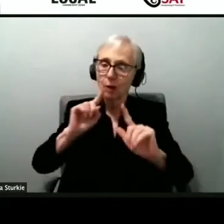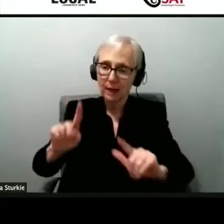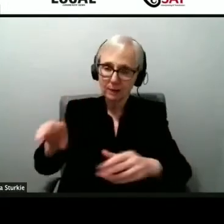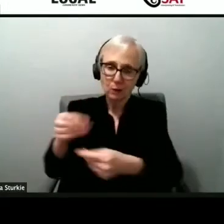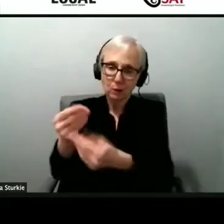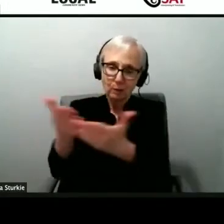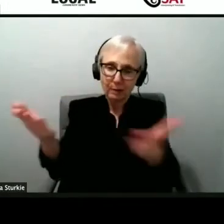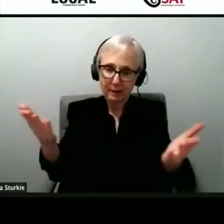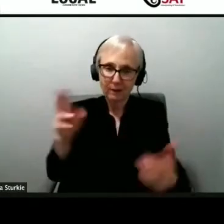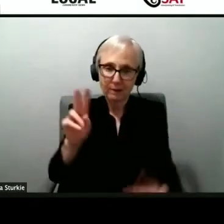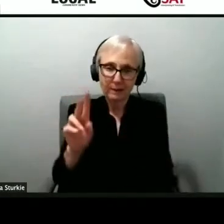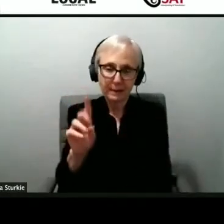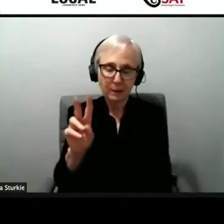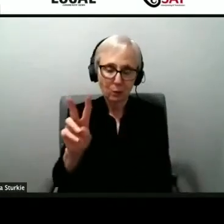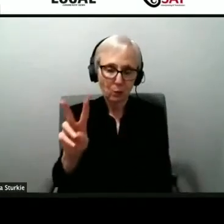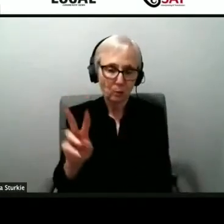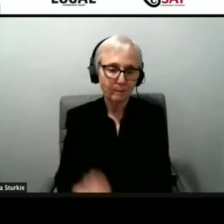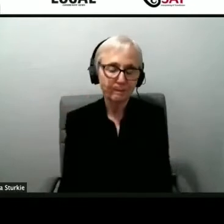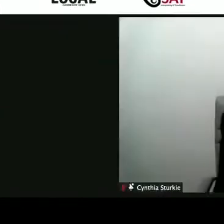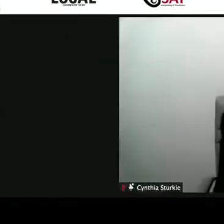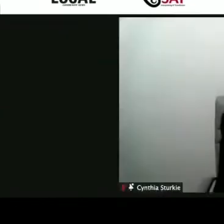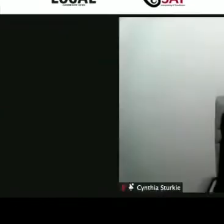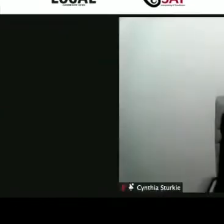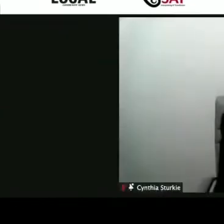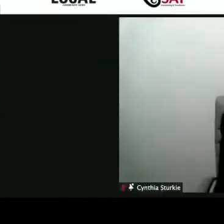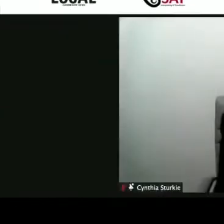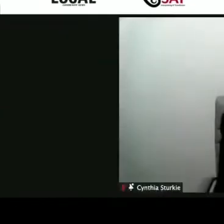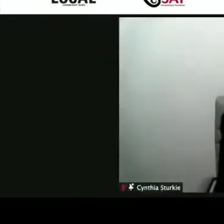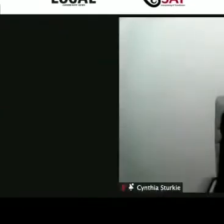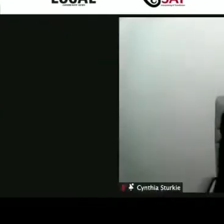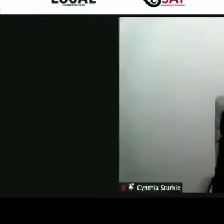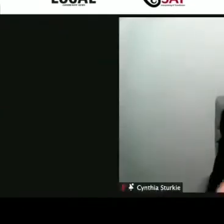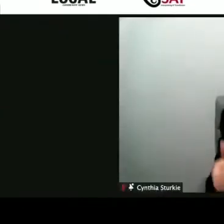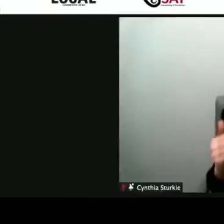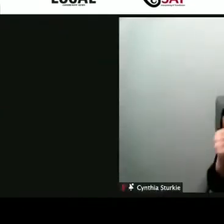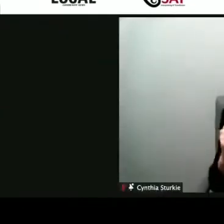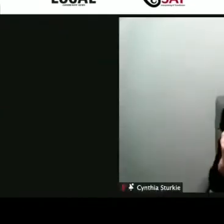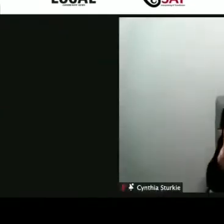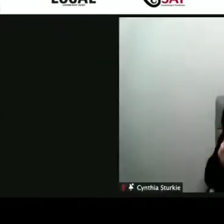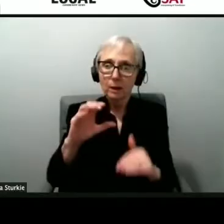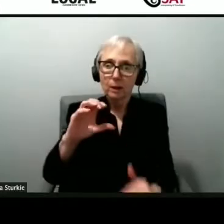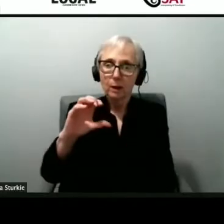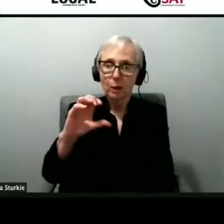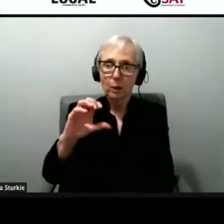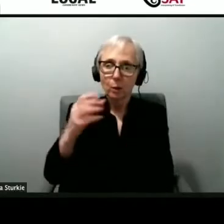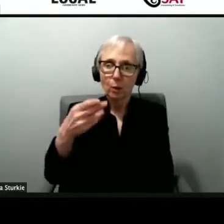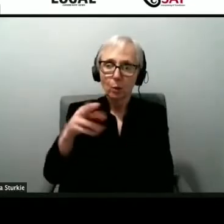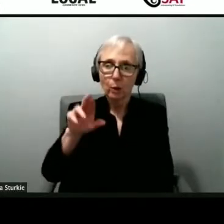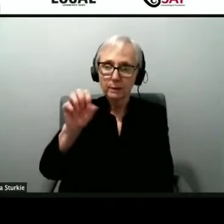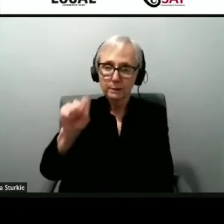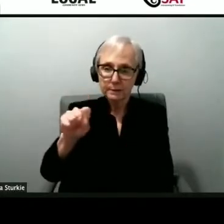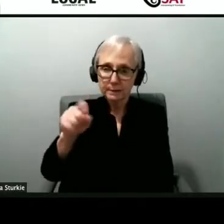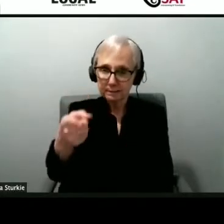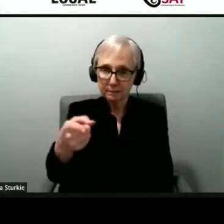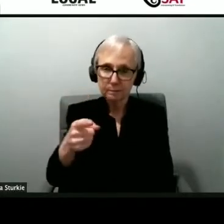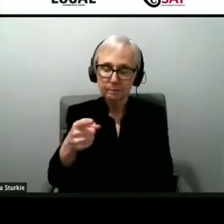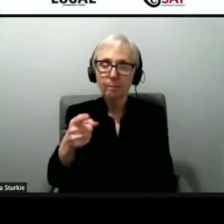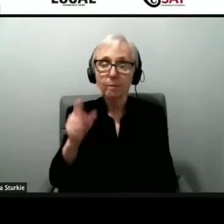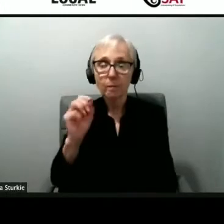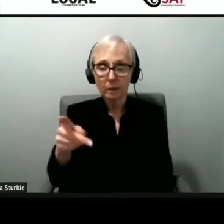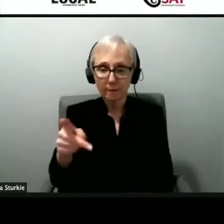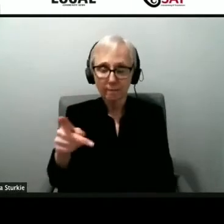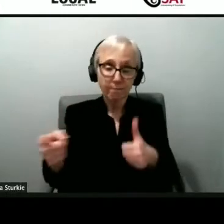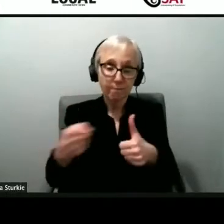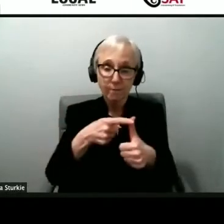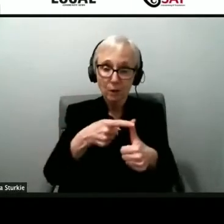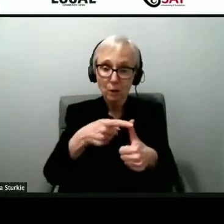to you. Thank you so much. Thank you. And the next person on this question is Chris Dawkins. Okay.